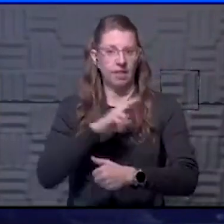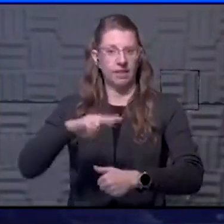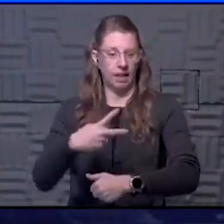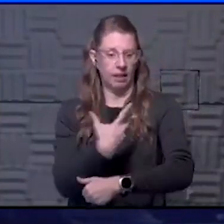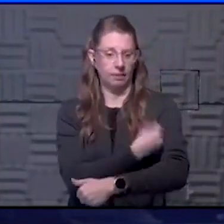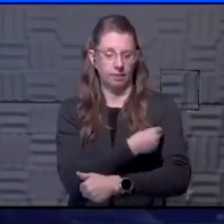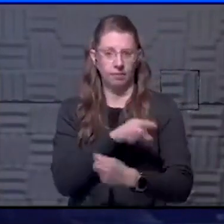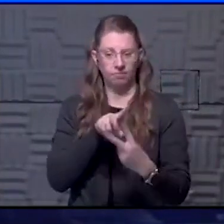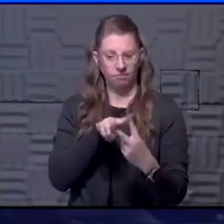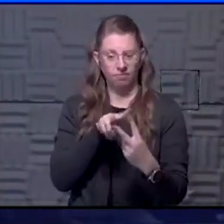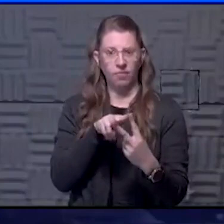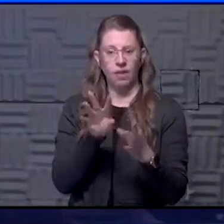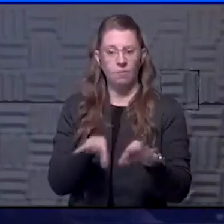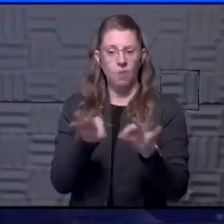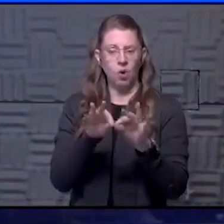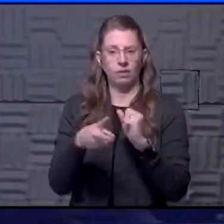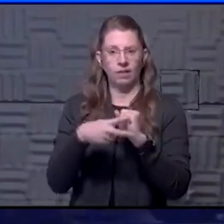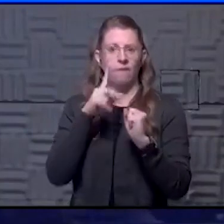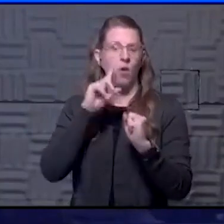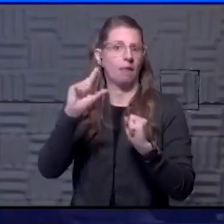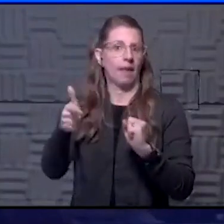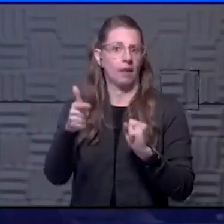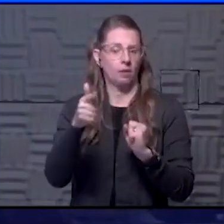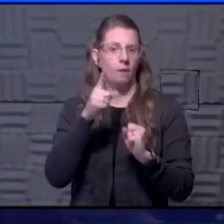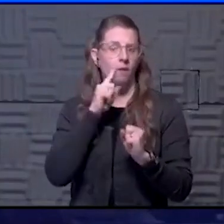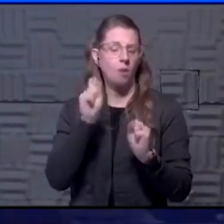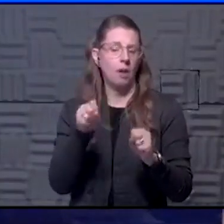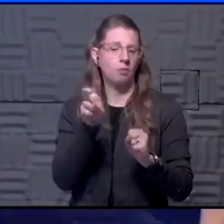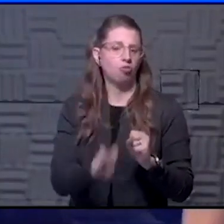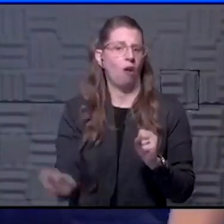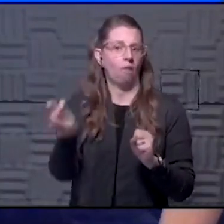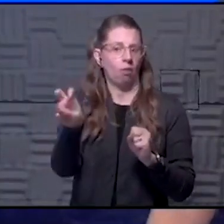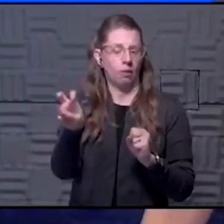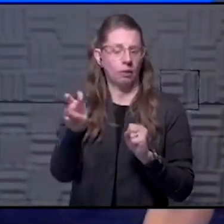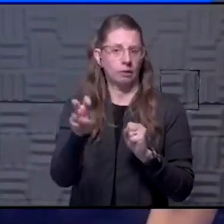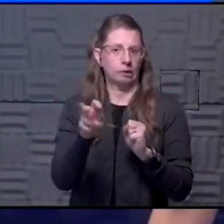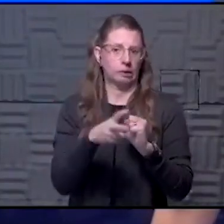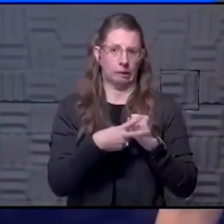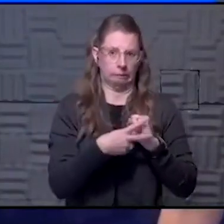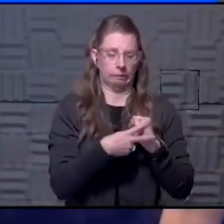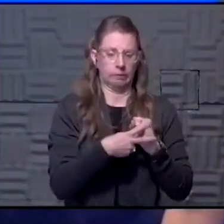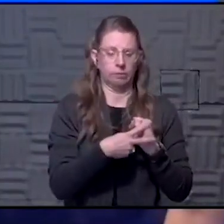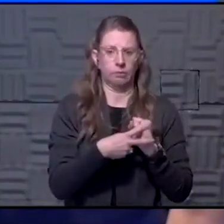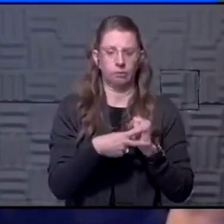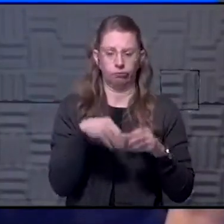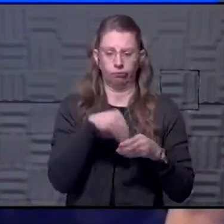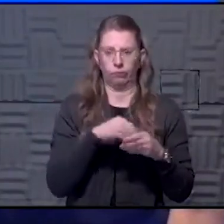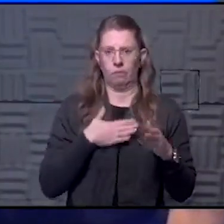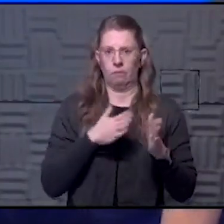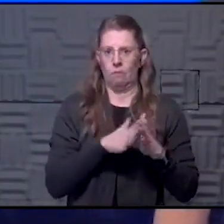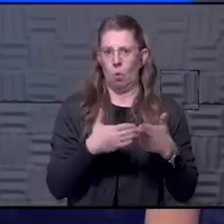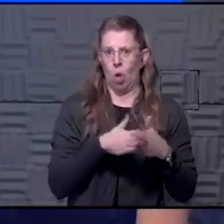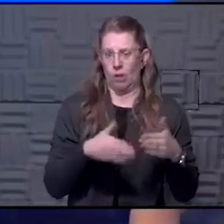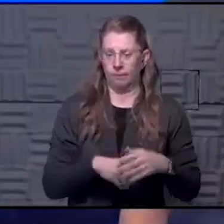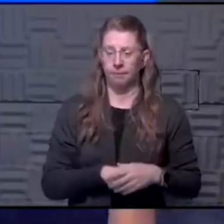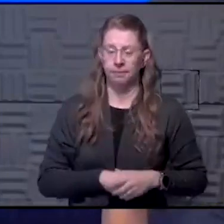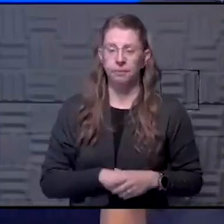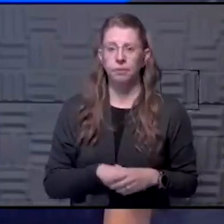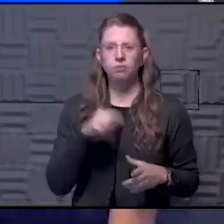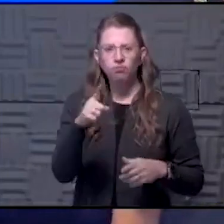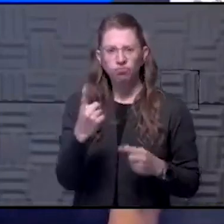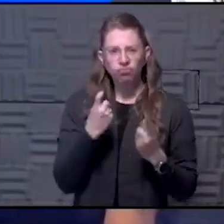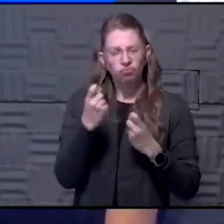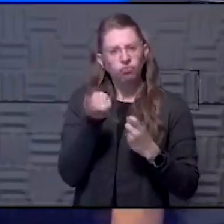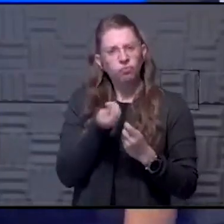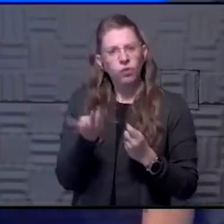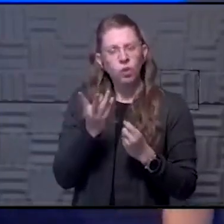become important to you later, possibly for travel. So please keep it safe. I will have that in my wallet. And Tina, just to be, you asked me a